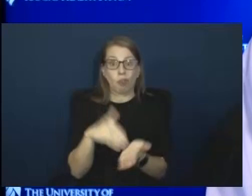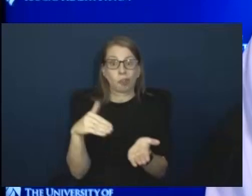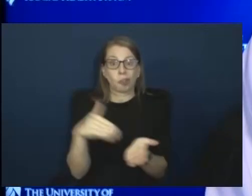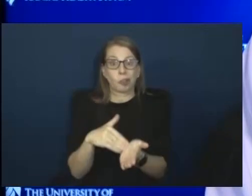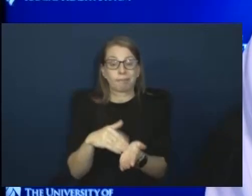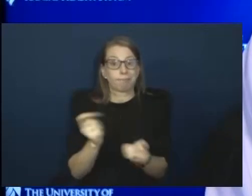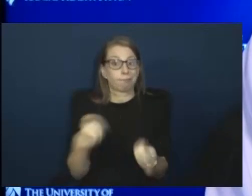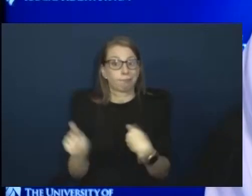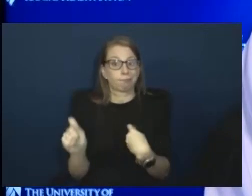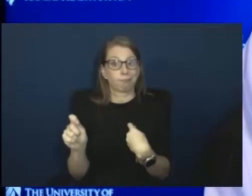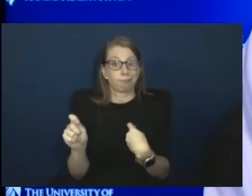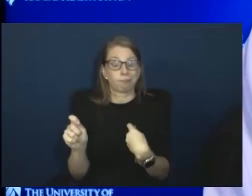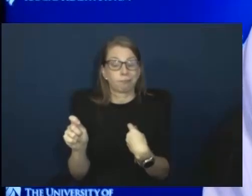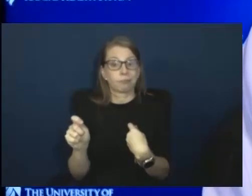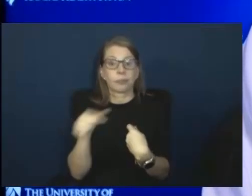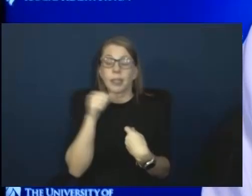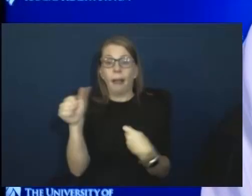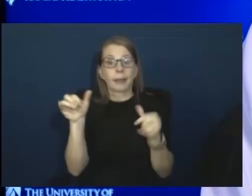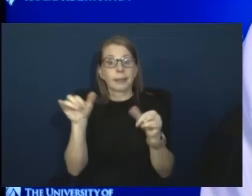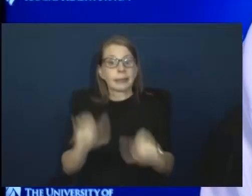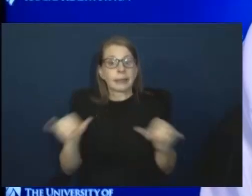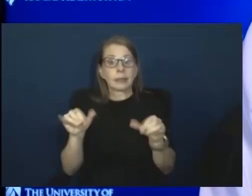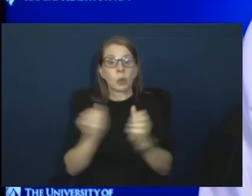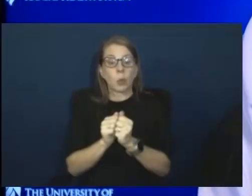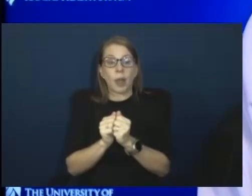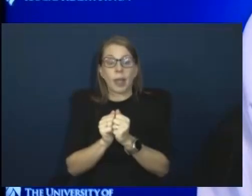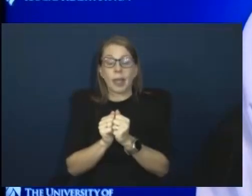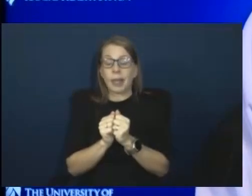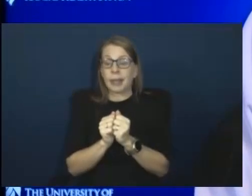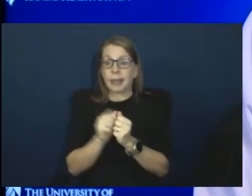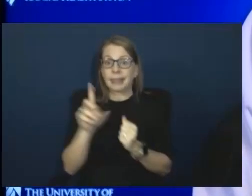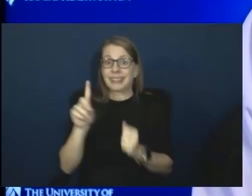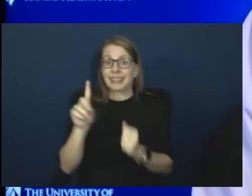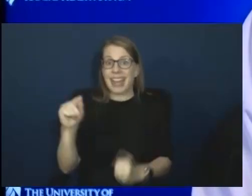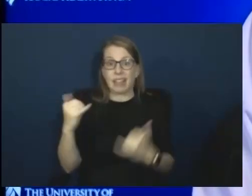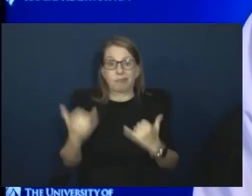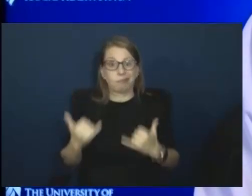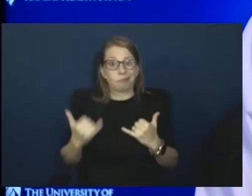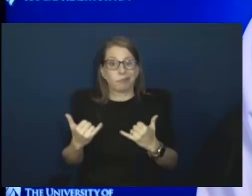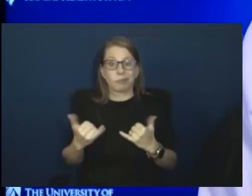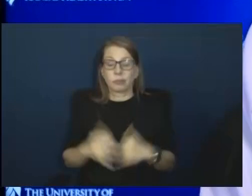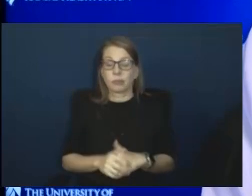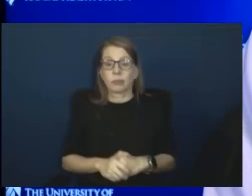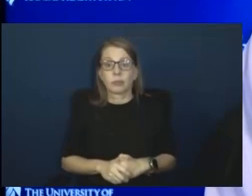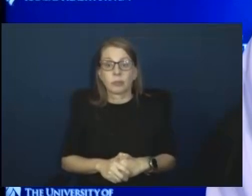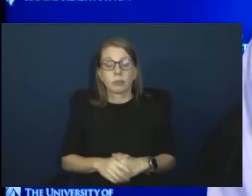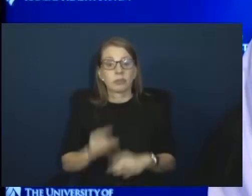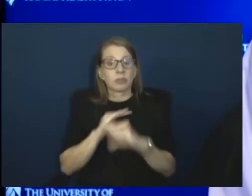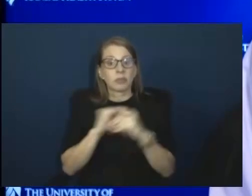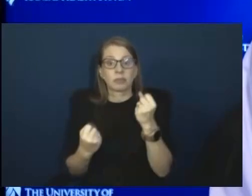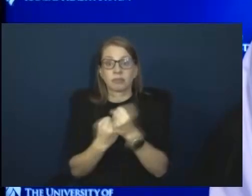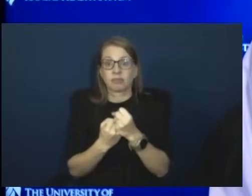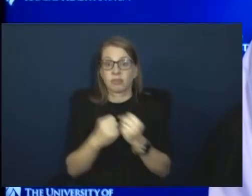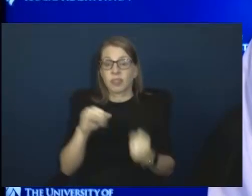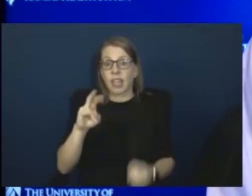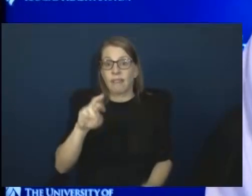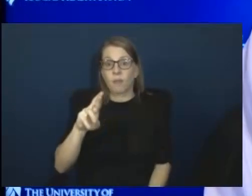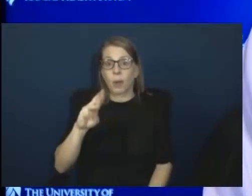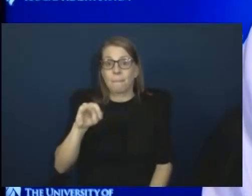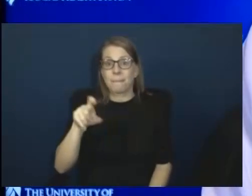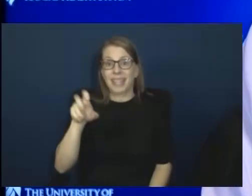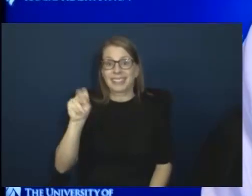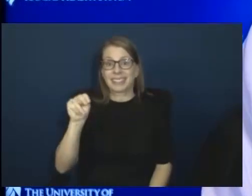be consistent with the current bulk of the data. There is nothing to support that ivermectin has any effect,